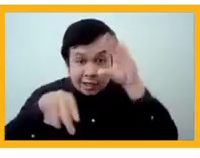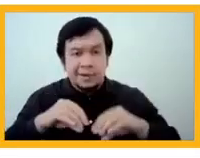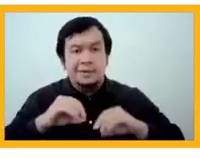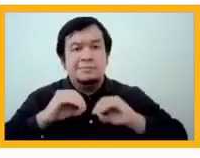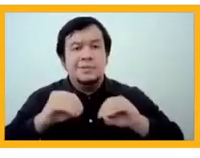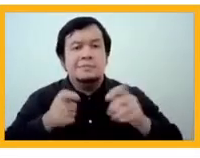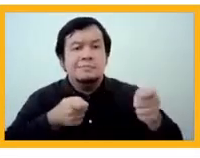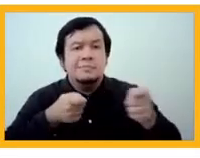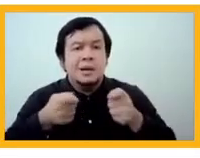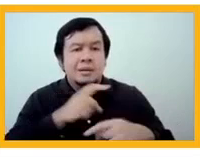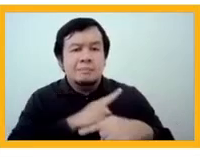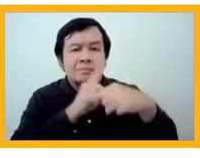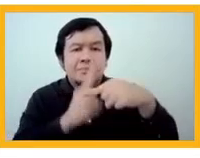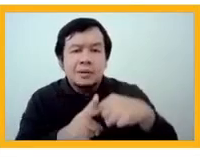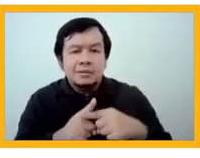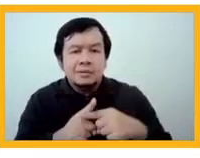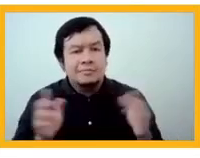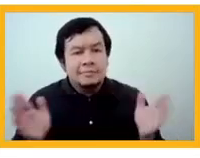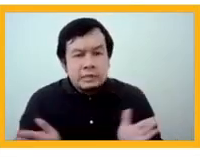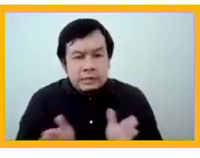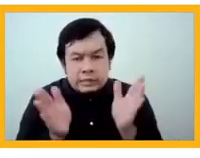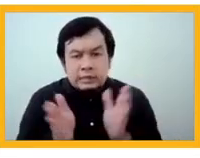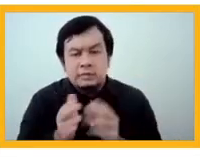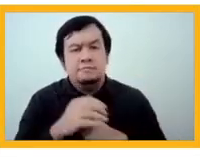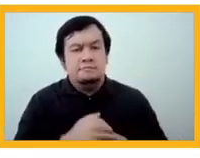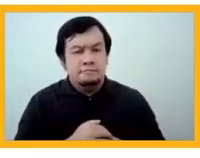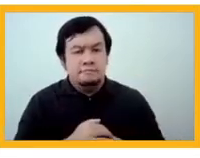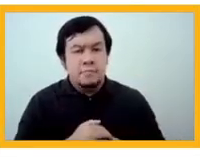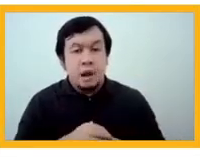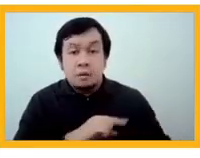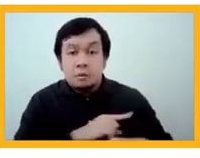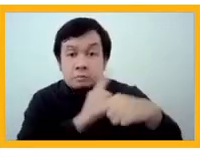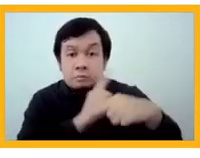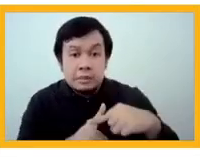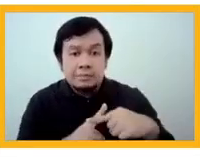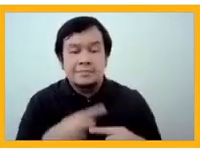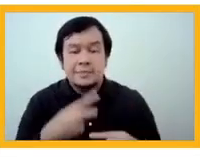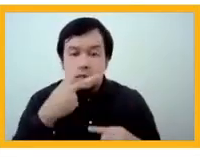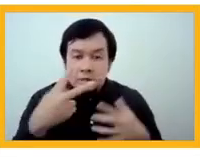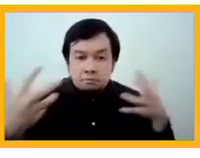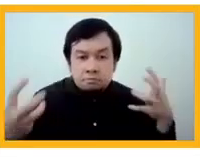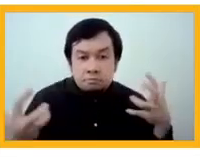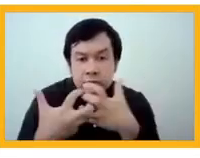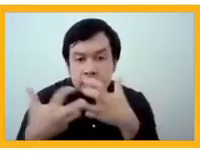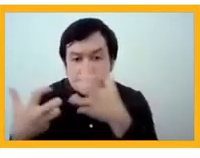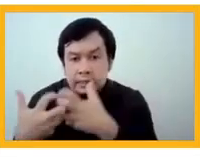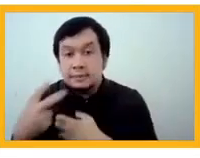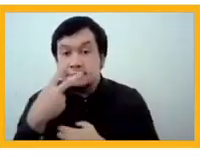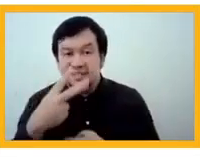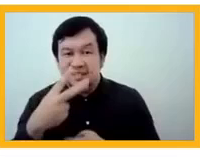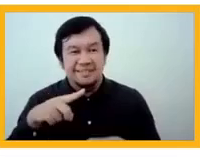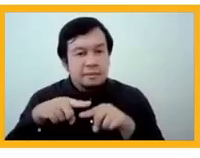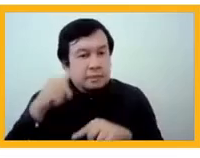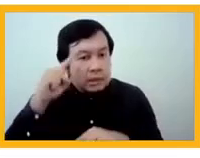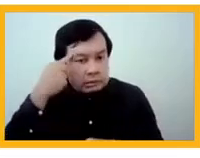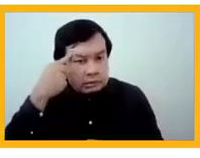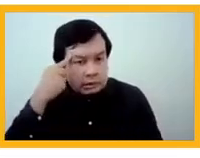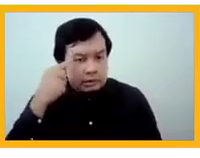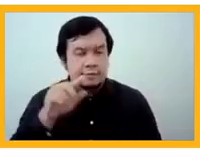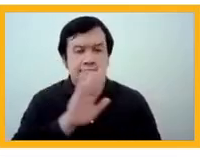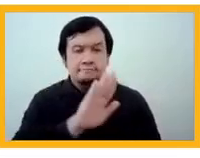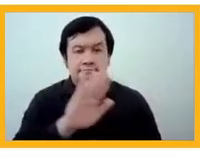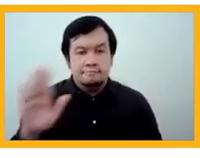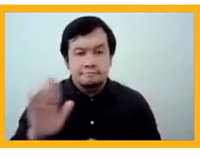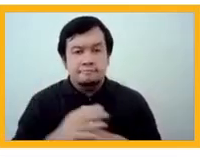on absolute versus relative learning. Okay, so I continue to be very bullish and very optimistic about the potential of EdTech to